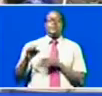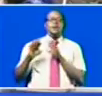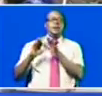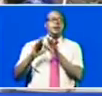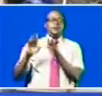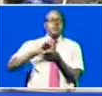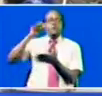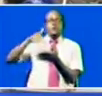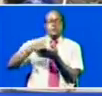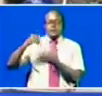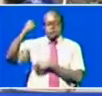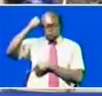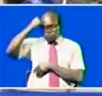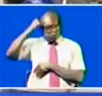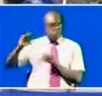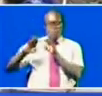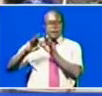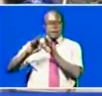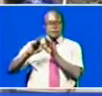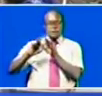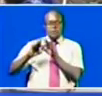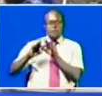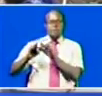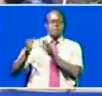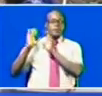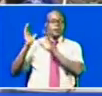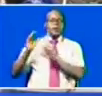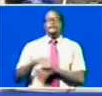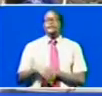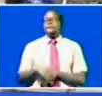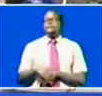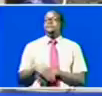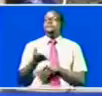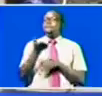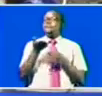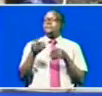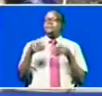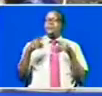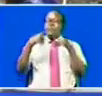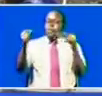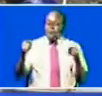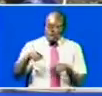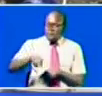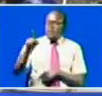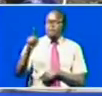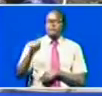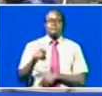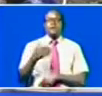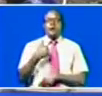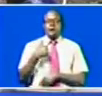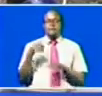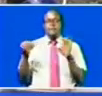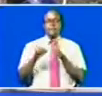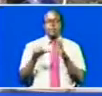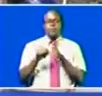to learn their culture. Ng'ang'ana lakini haikuwezekana. Leo yametabiriwa paka amejiona kuwa yeye ana makosa ya